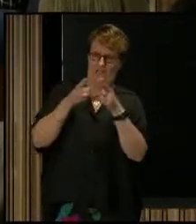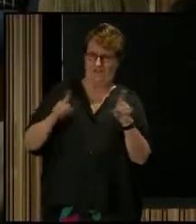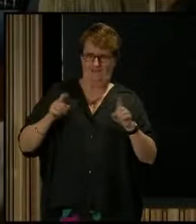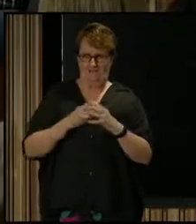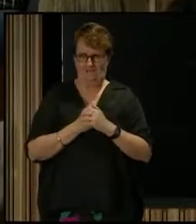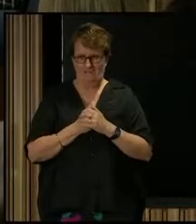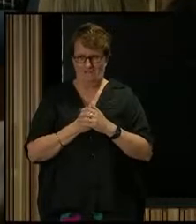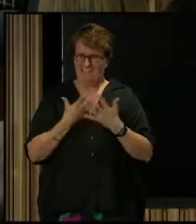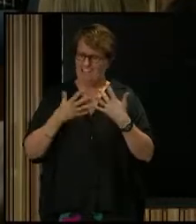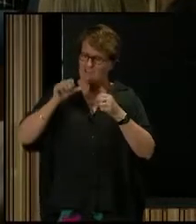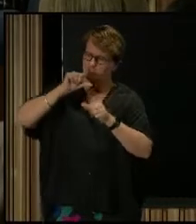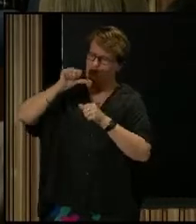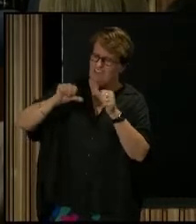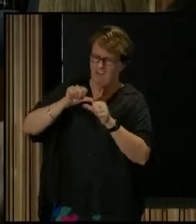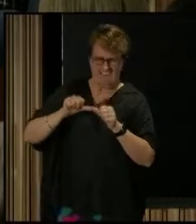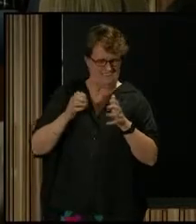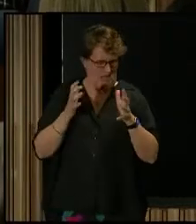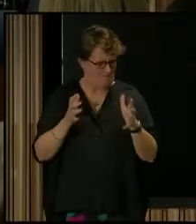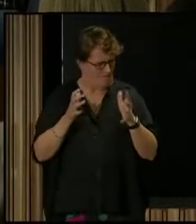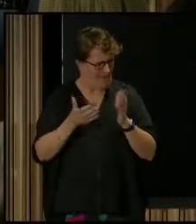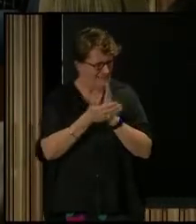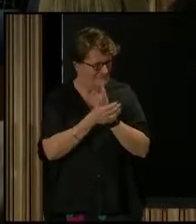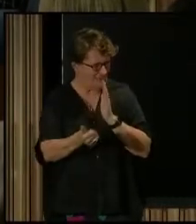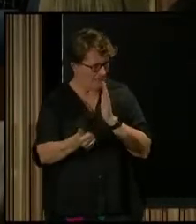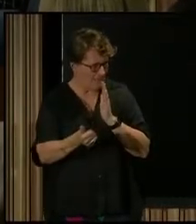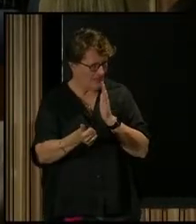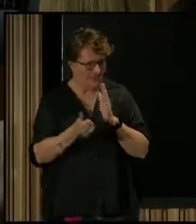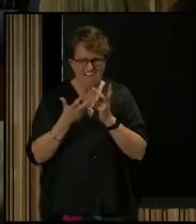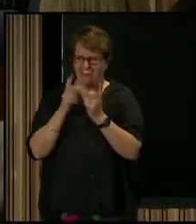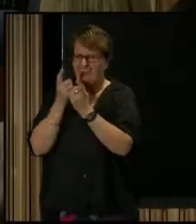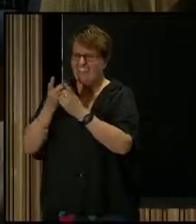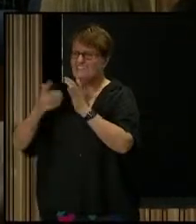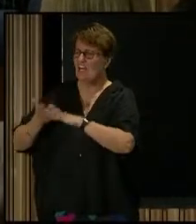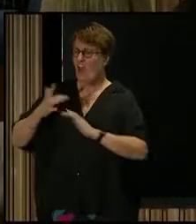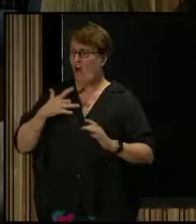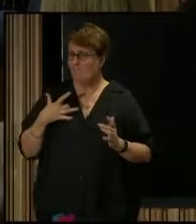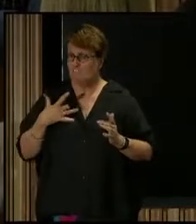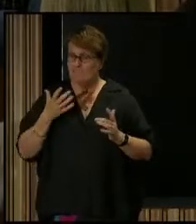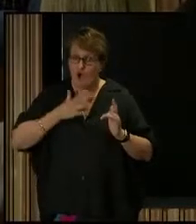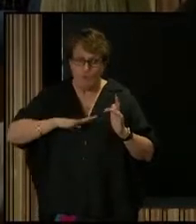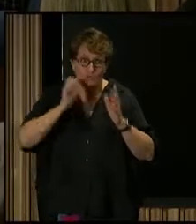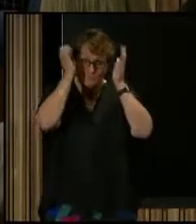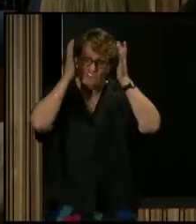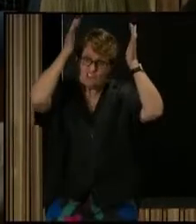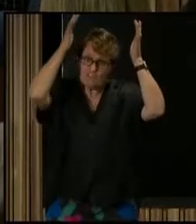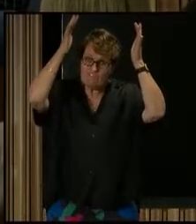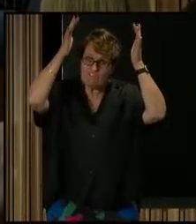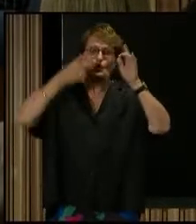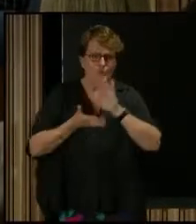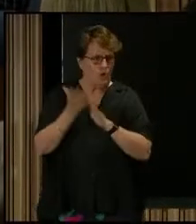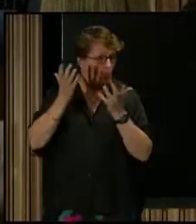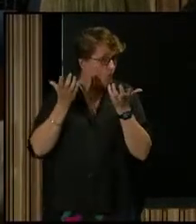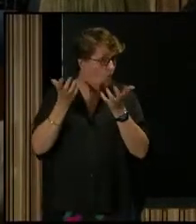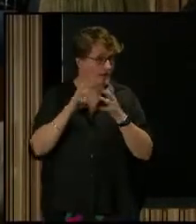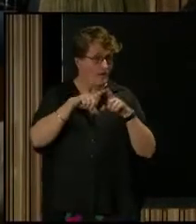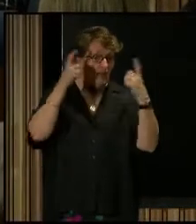weird category of skill outside of other things in life. Like if I wanted to be a chef, I should probably go to a cooking class and